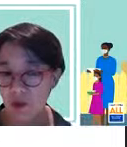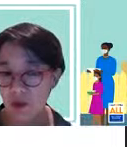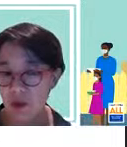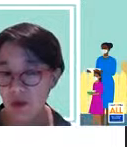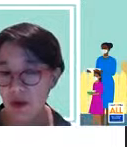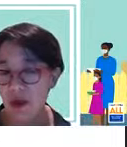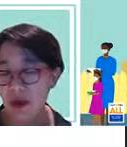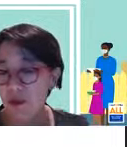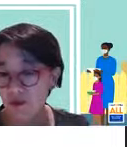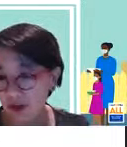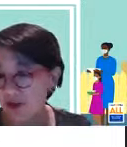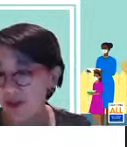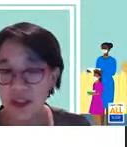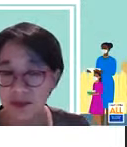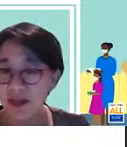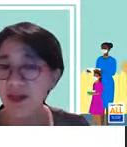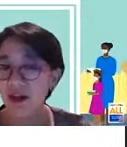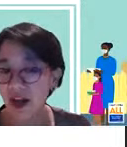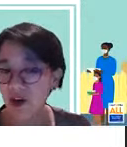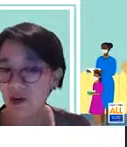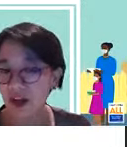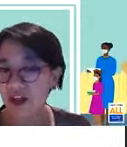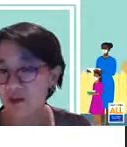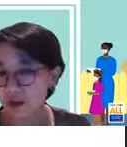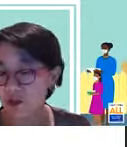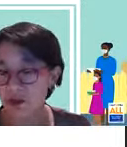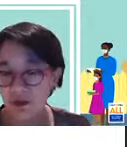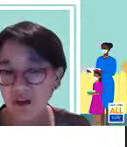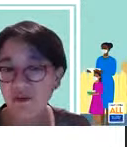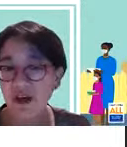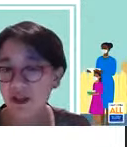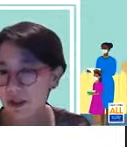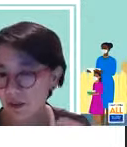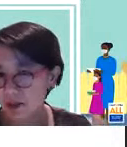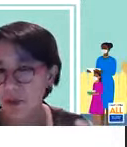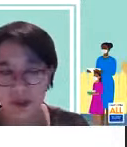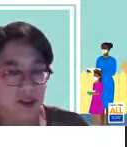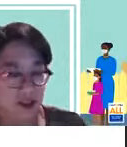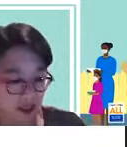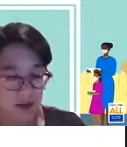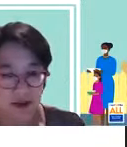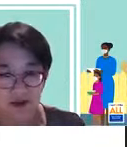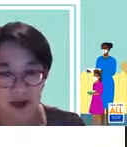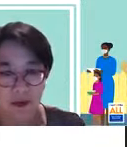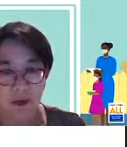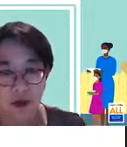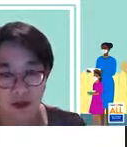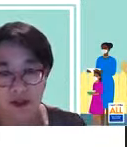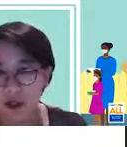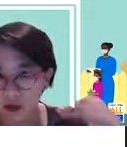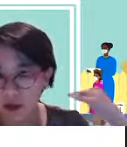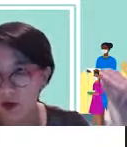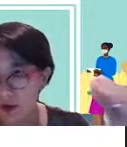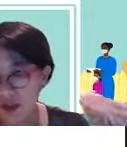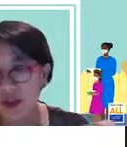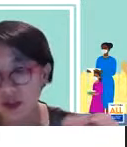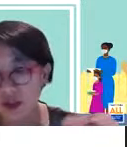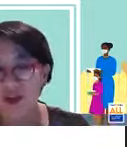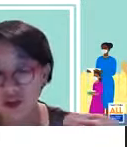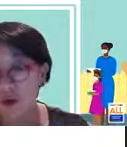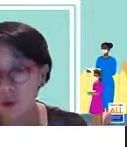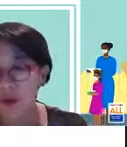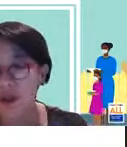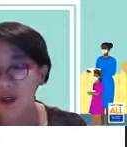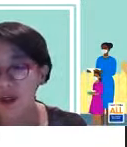with the providers and the TPA on how that eligibility will be verified and some of the implementation aspects of that. But we know that's an ongoing question